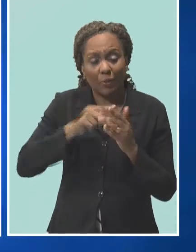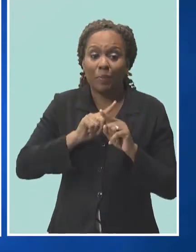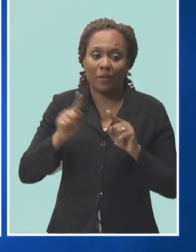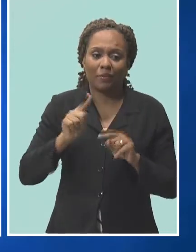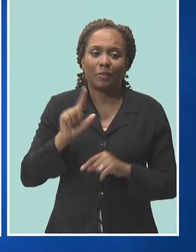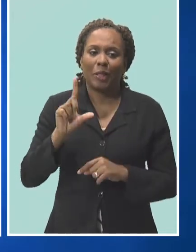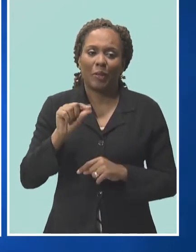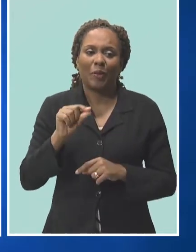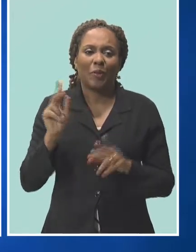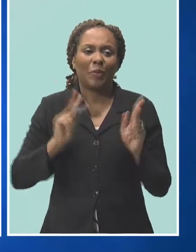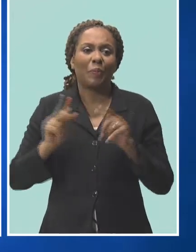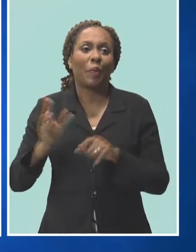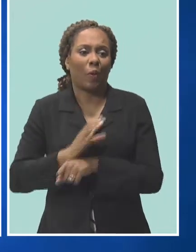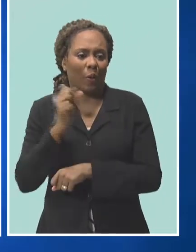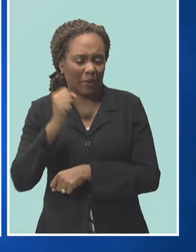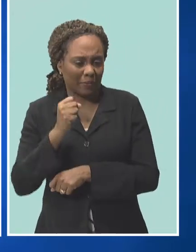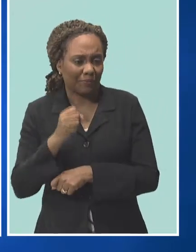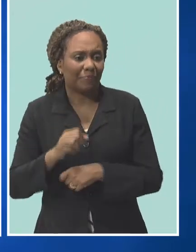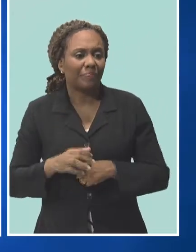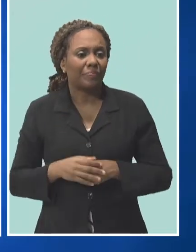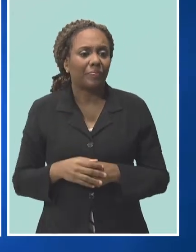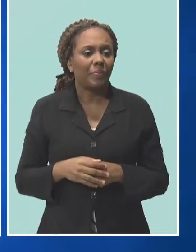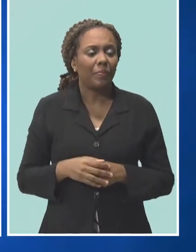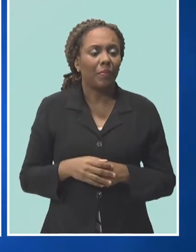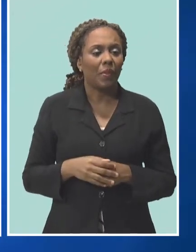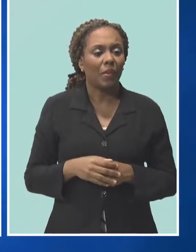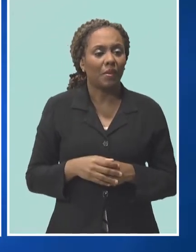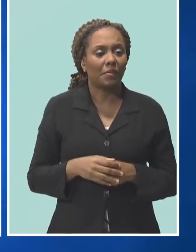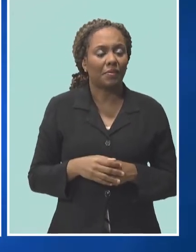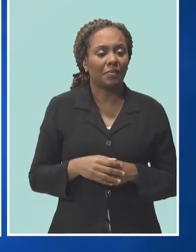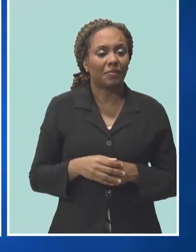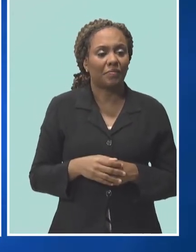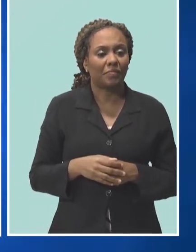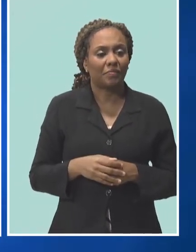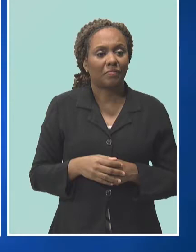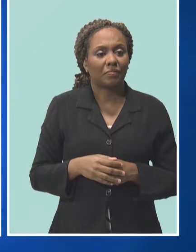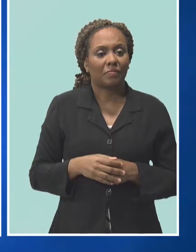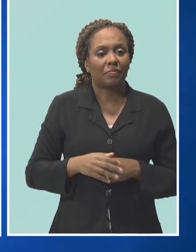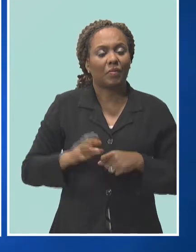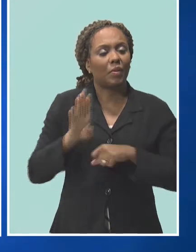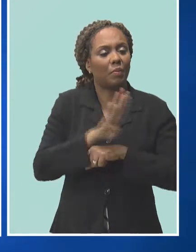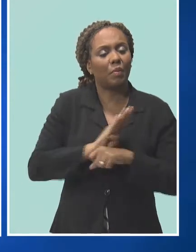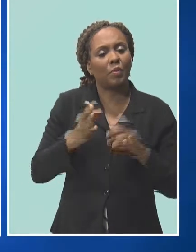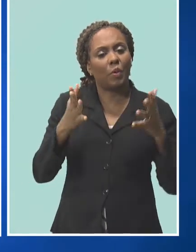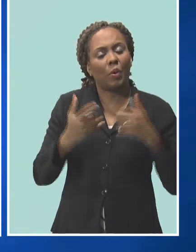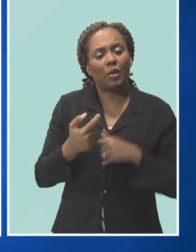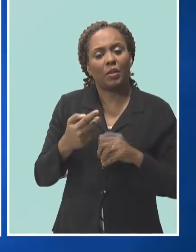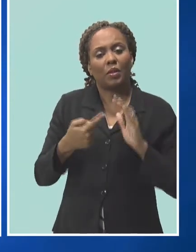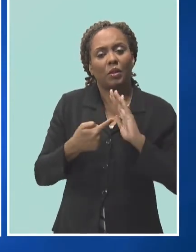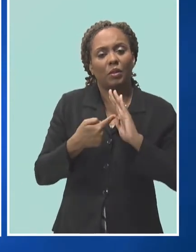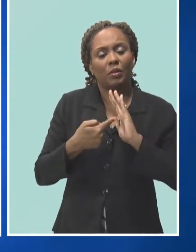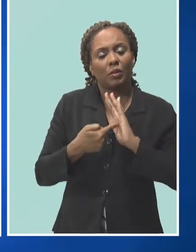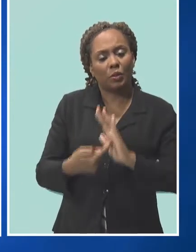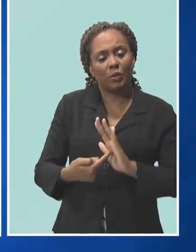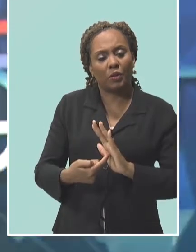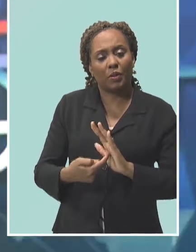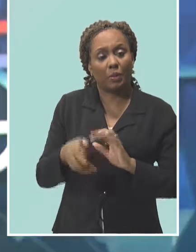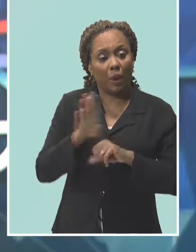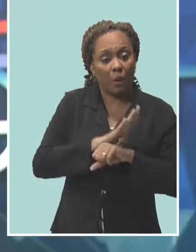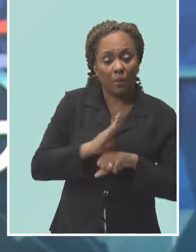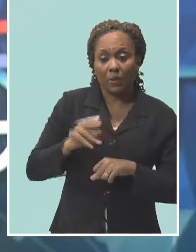that in the news, and how this was really a strong effort by Barbados to show its connectivity to the UK